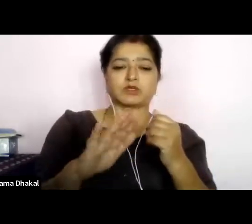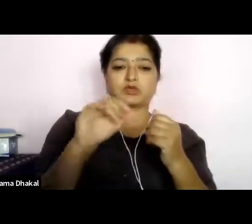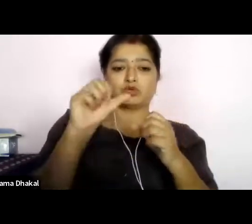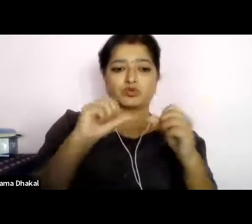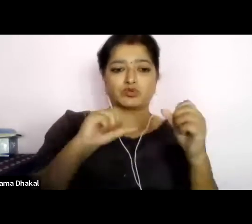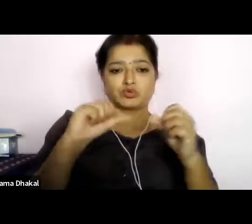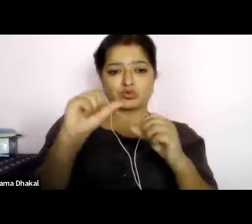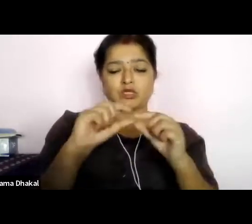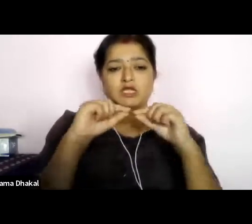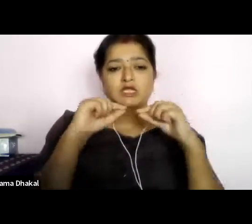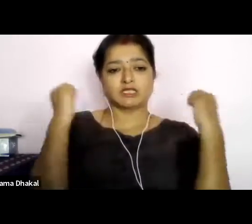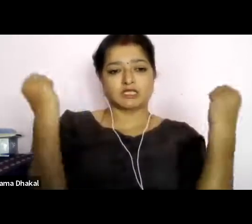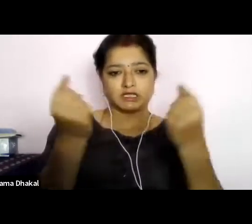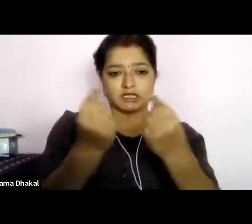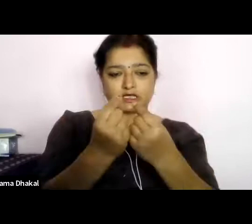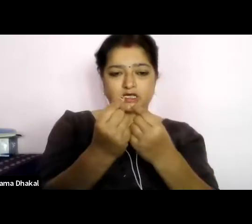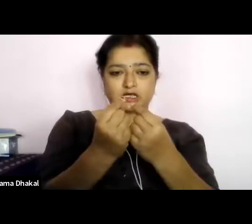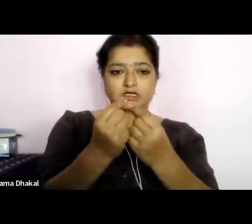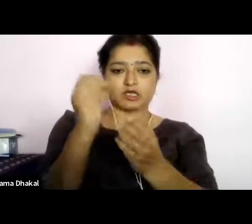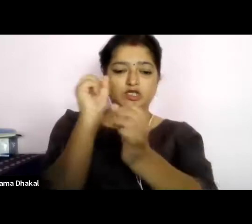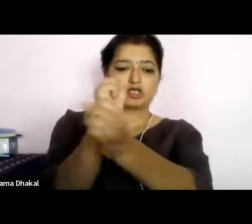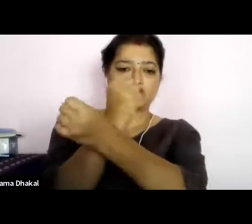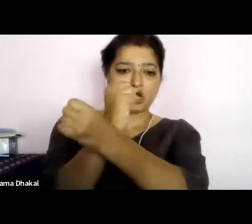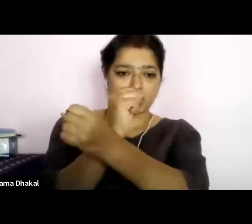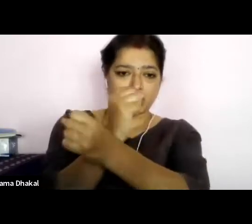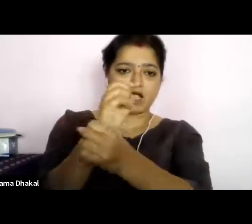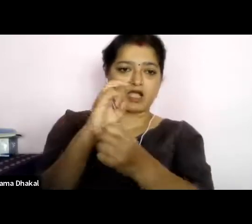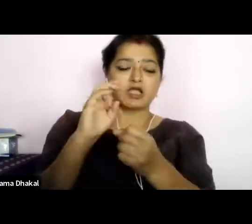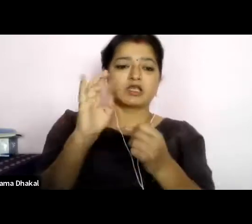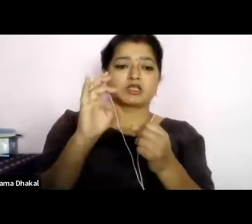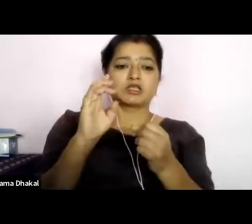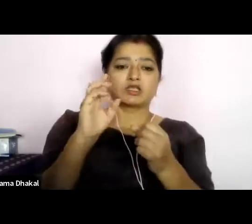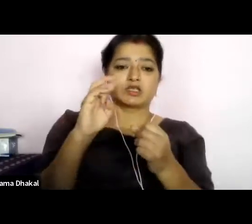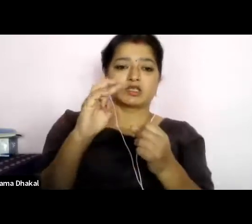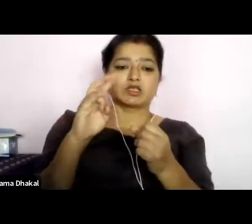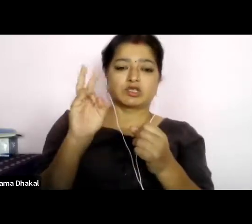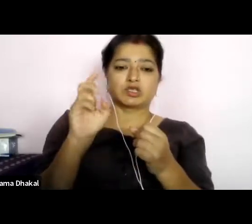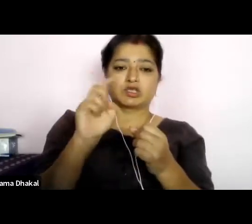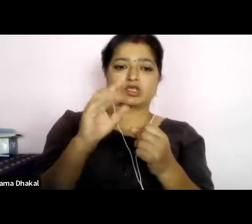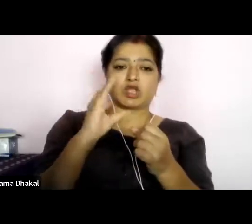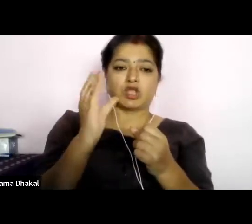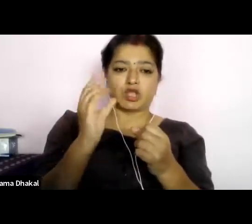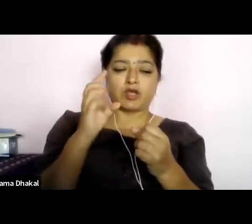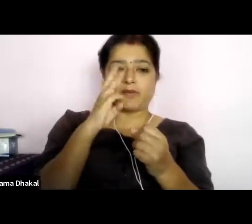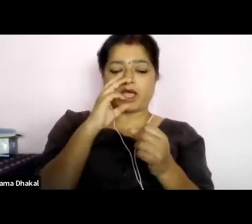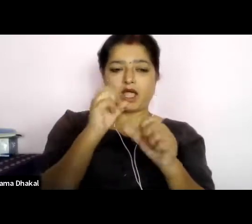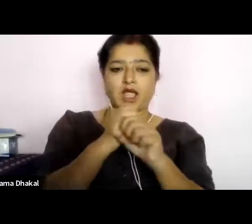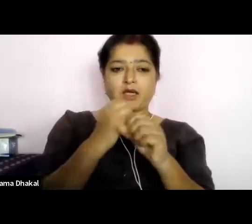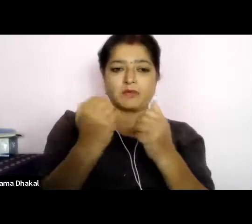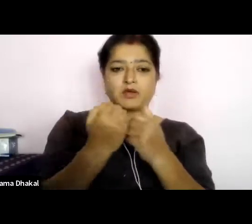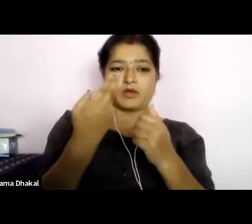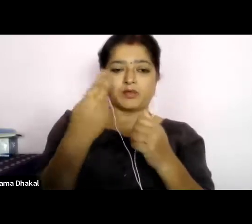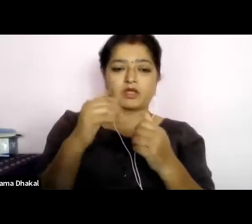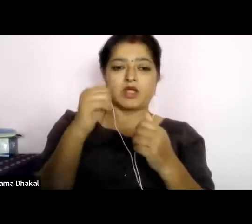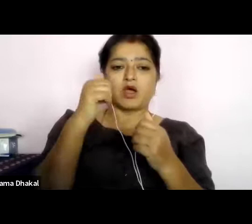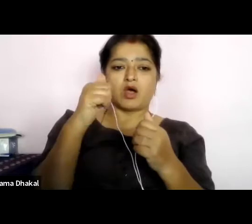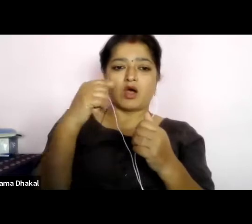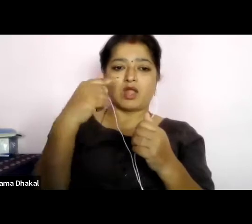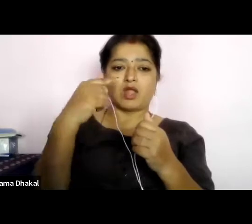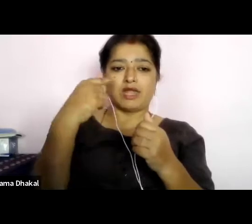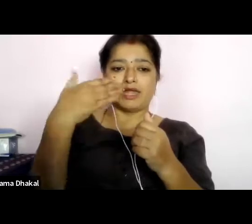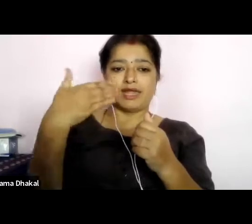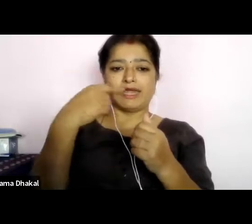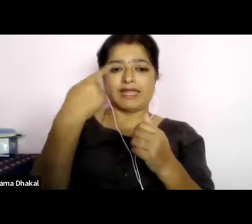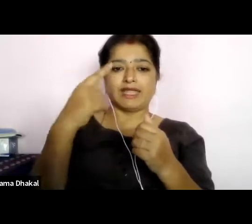founder and executive director of RedRoot SVG, which is a non-environmental organization in